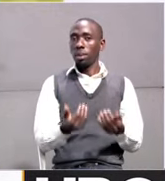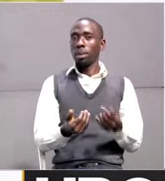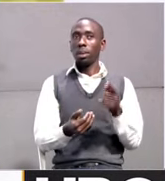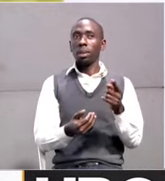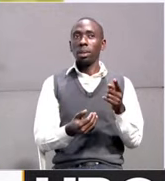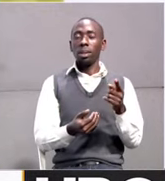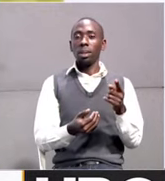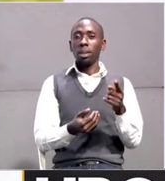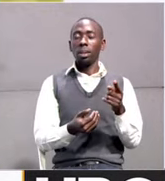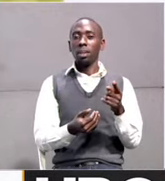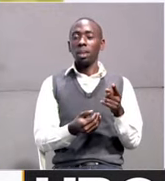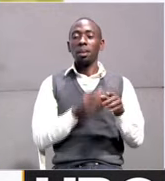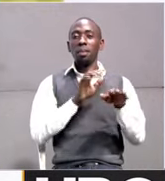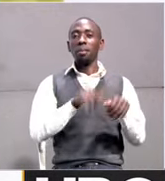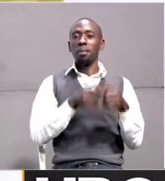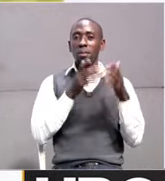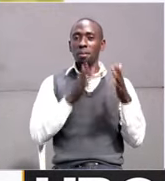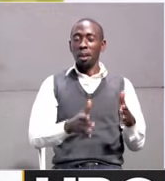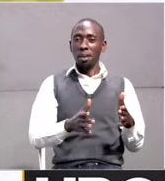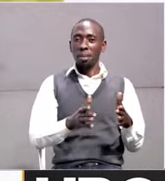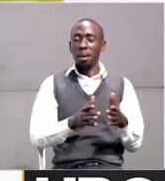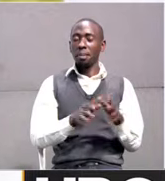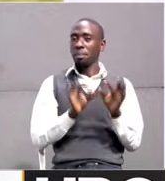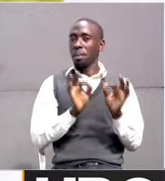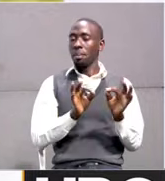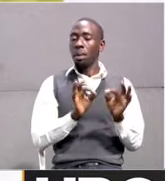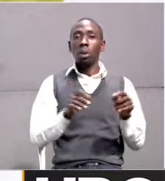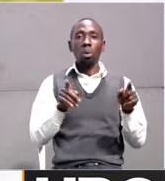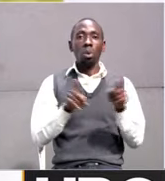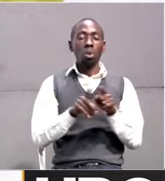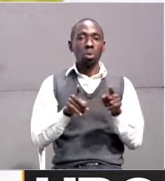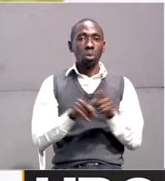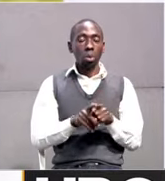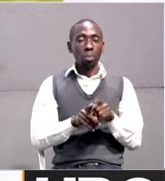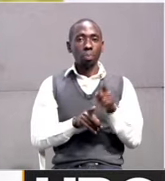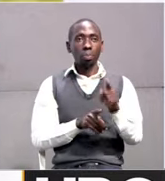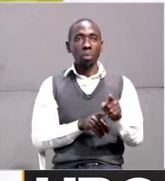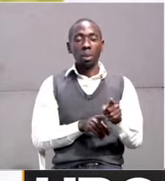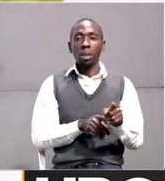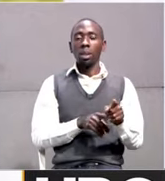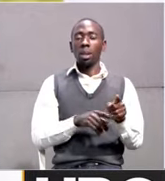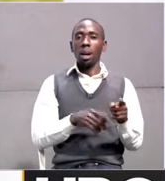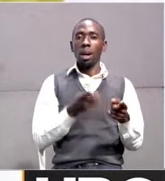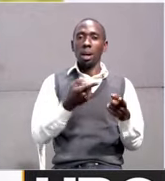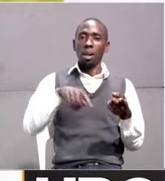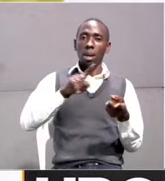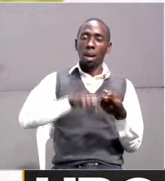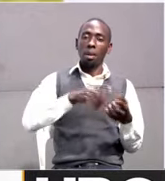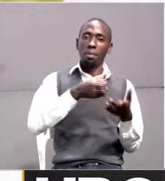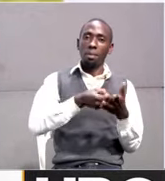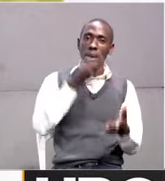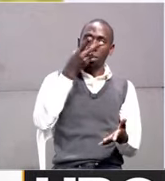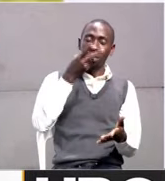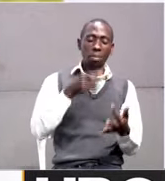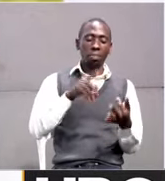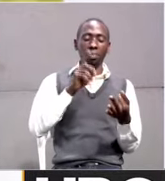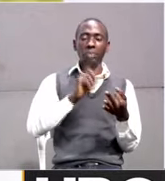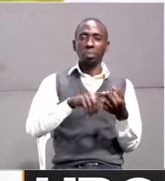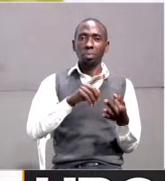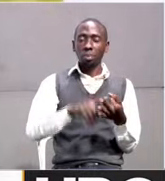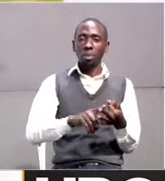an intensive farmer, but also a value adder, and